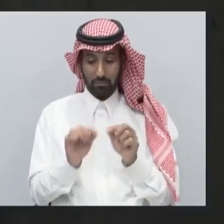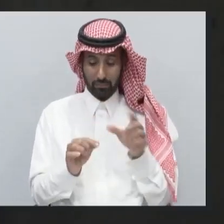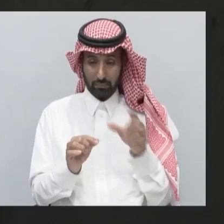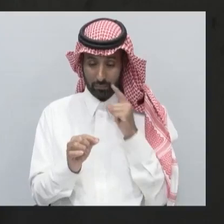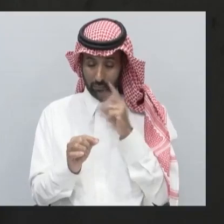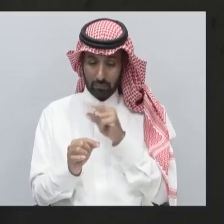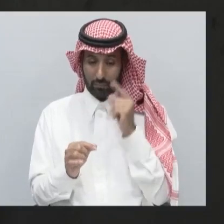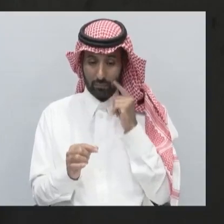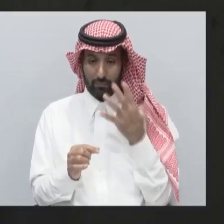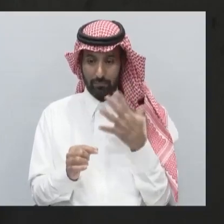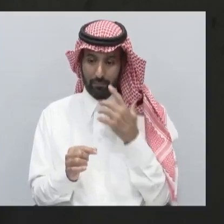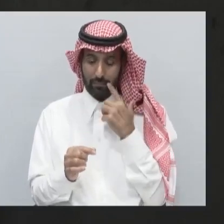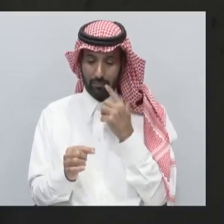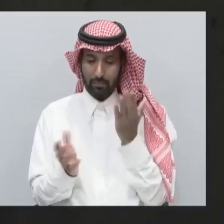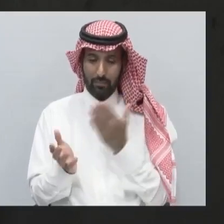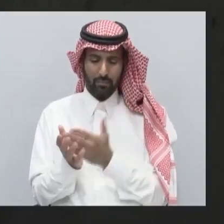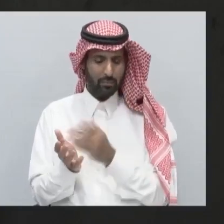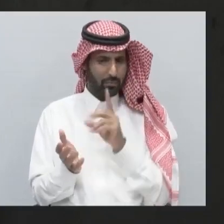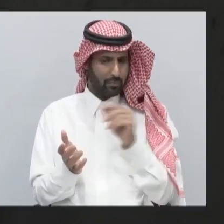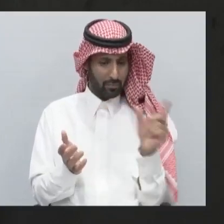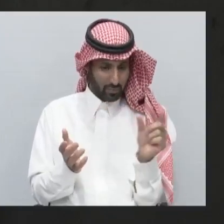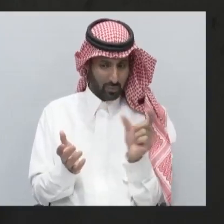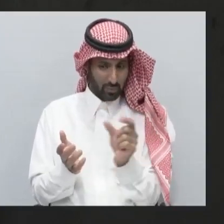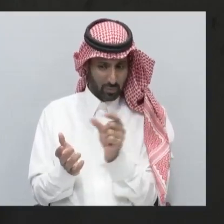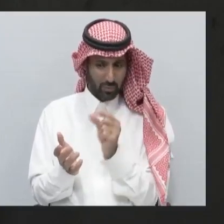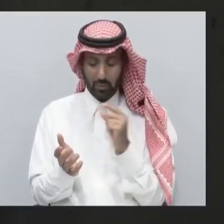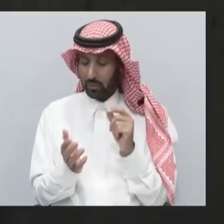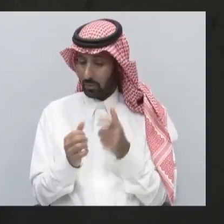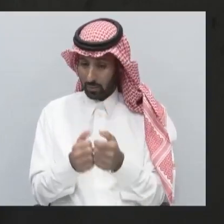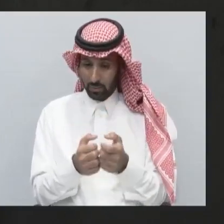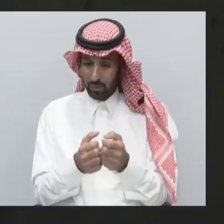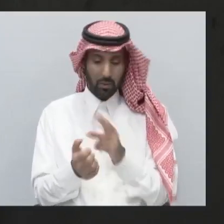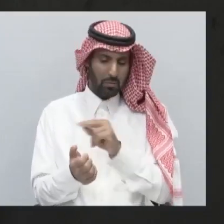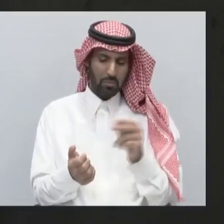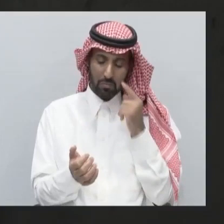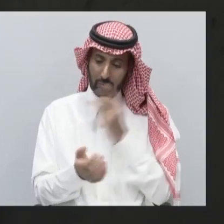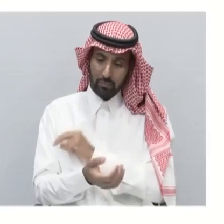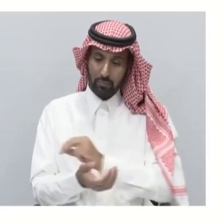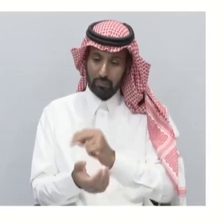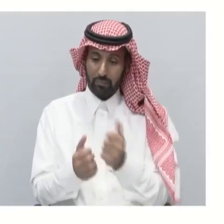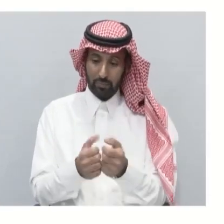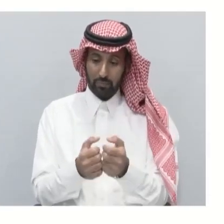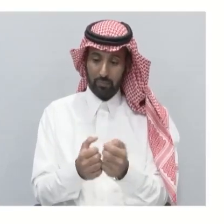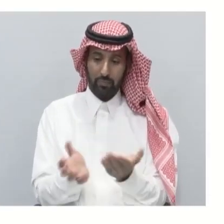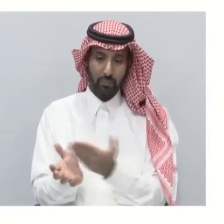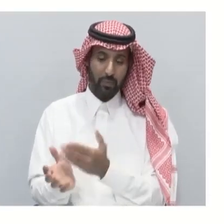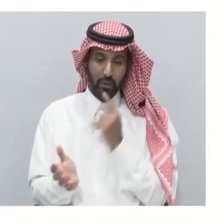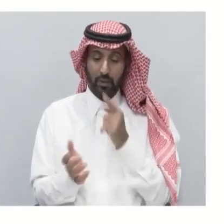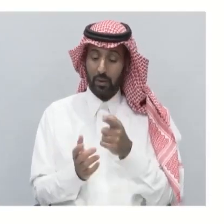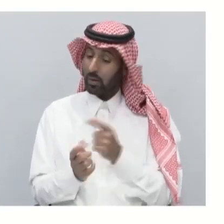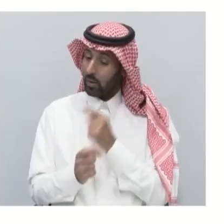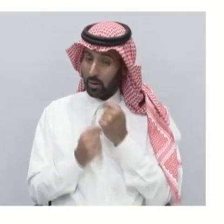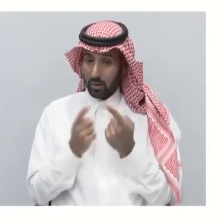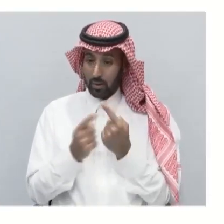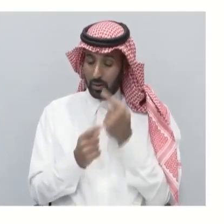the abbreviations. So it is more like texting rather than an email. However, if you are writing